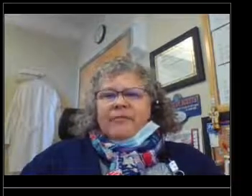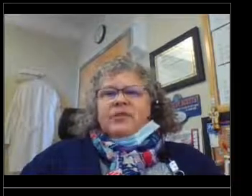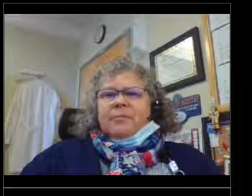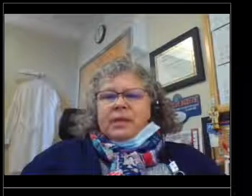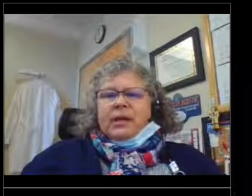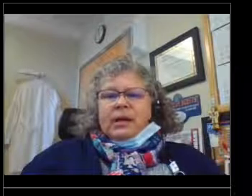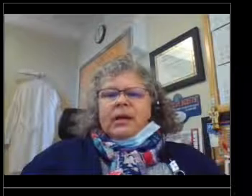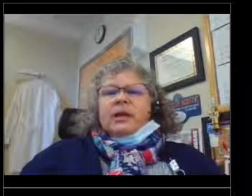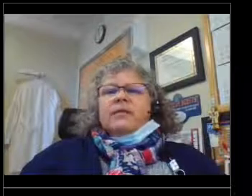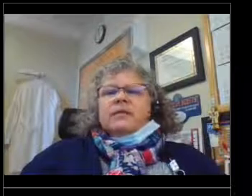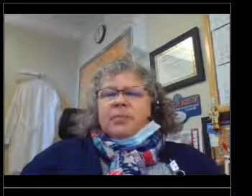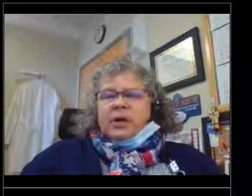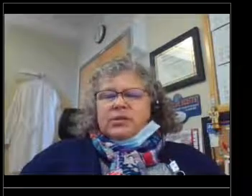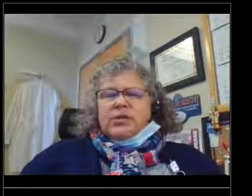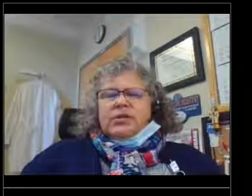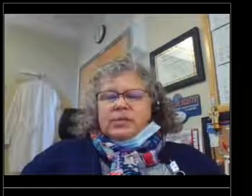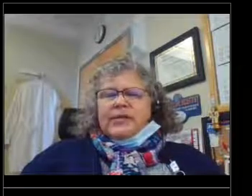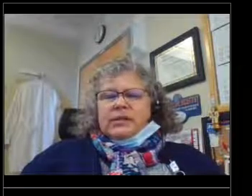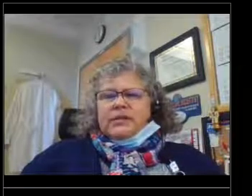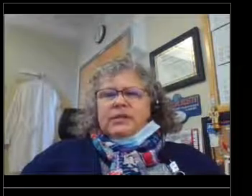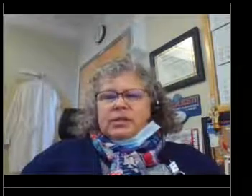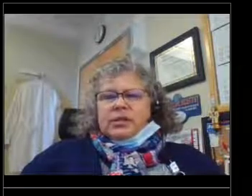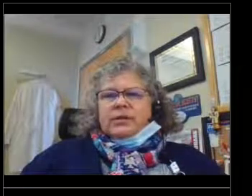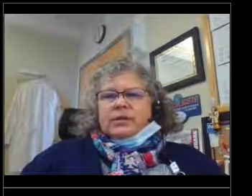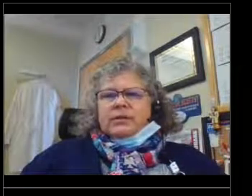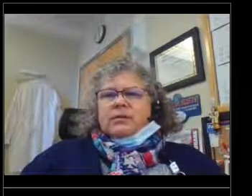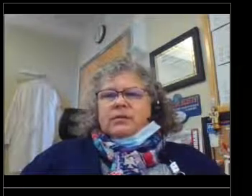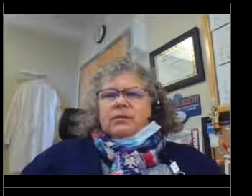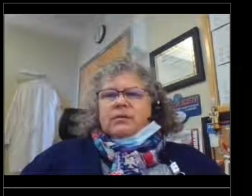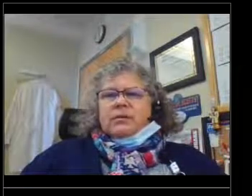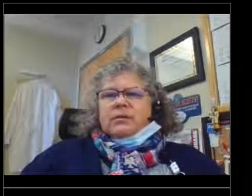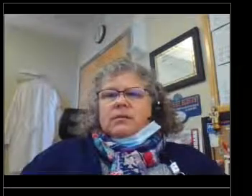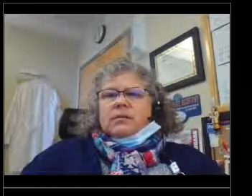necessarily have to be the sponsoring or supervising phisian.